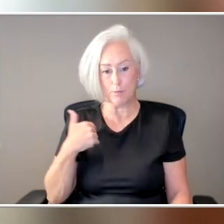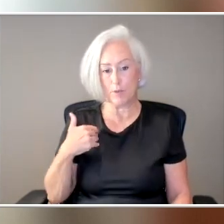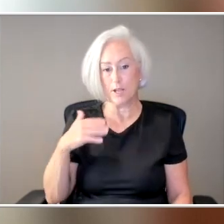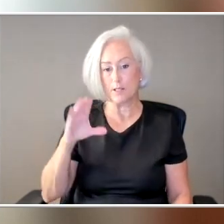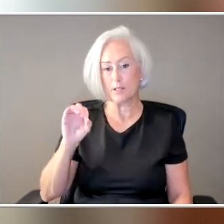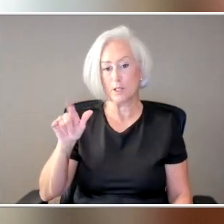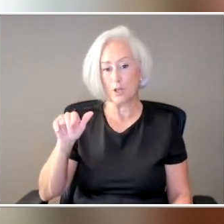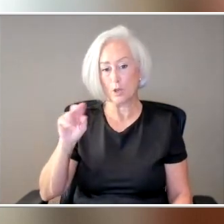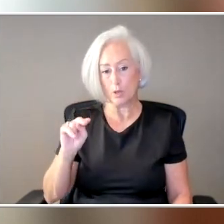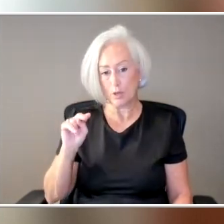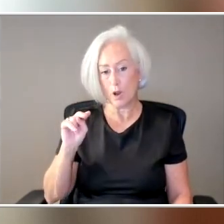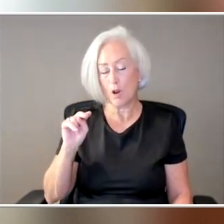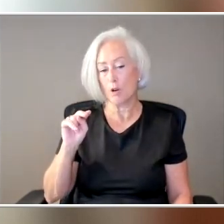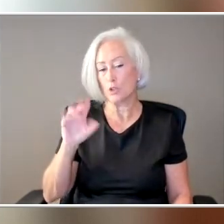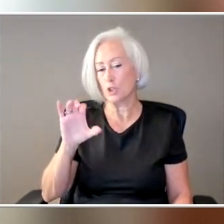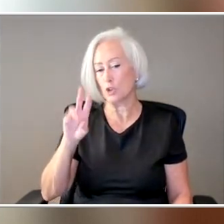related